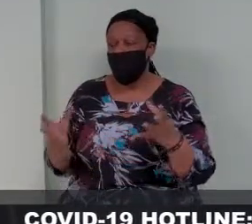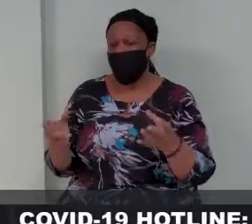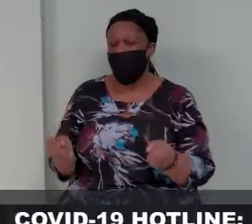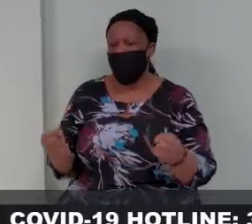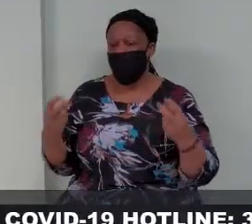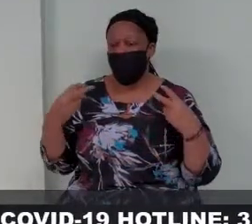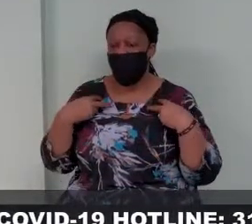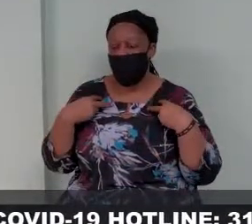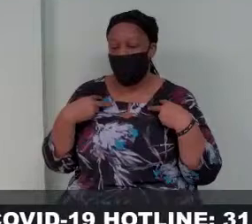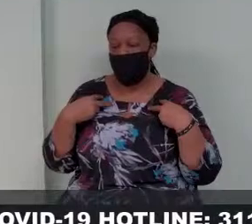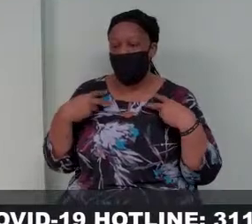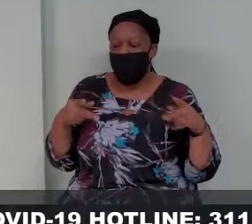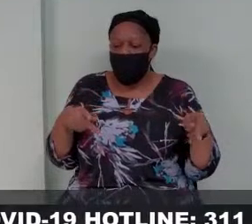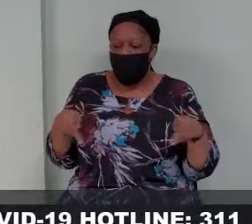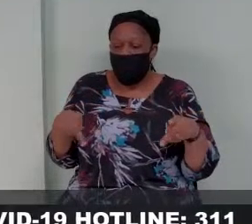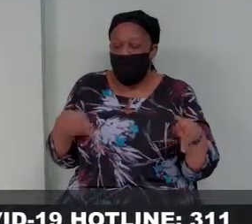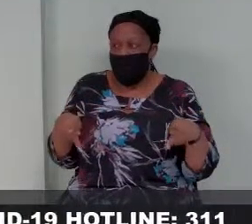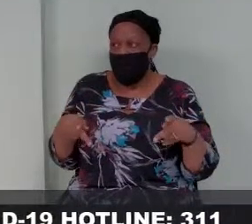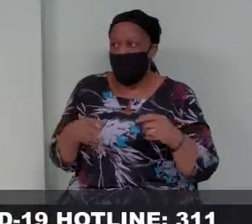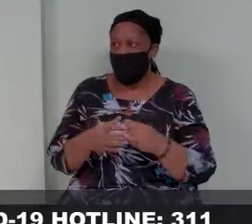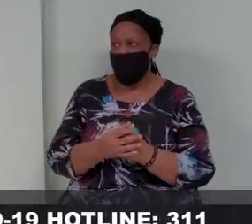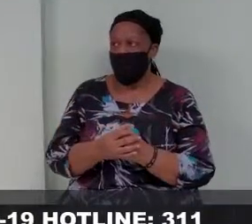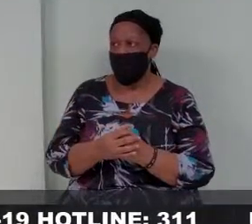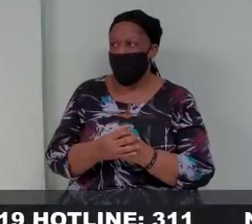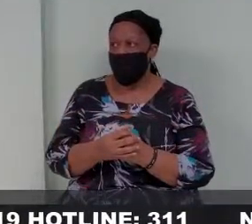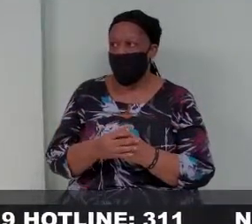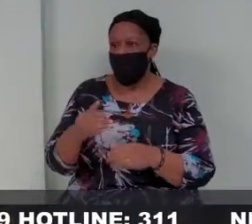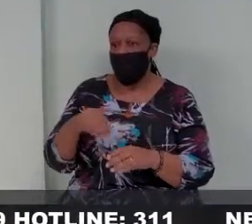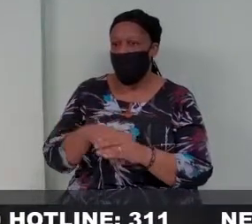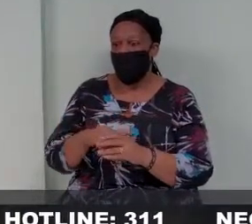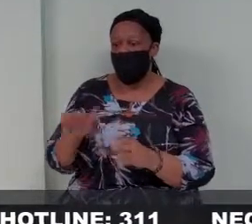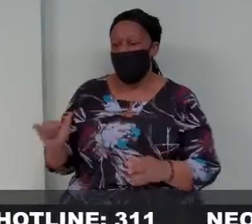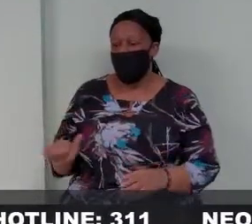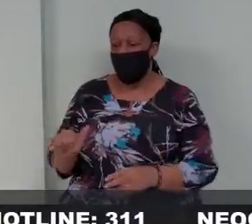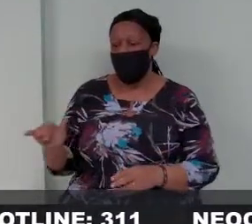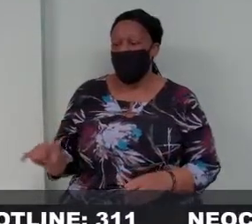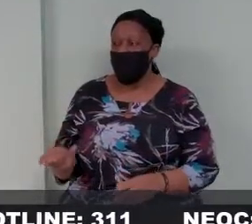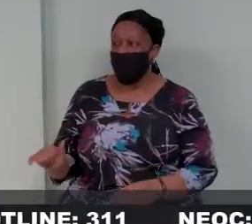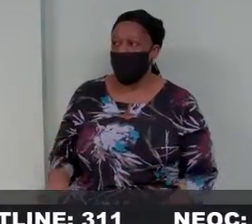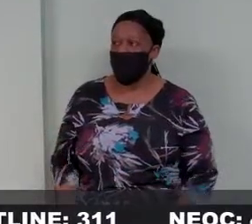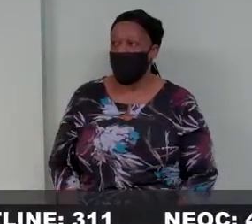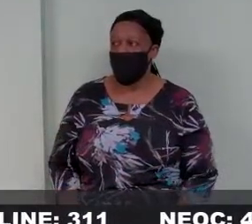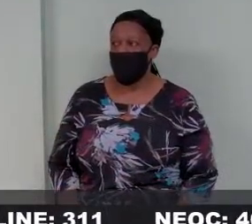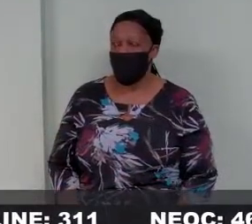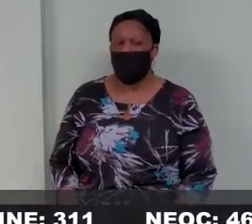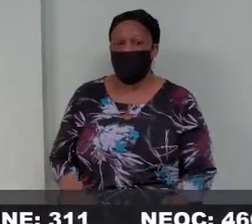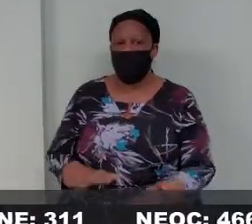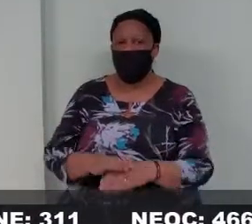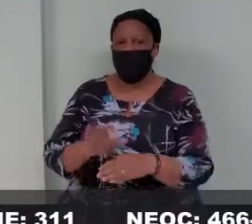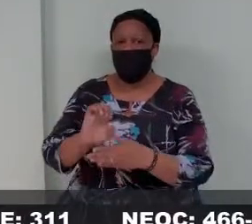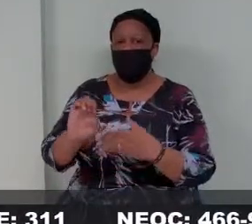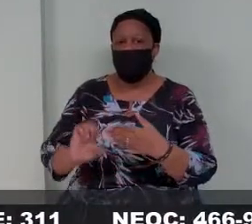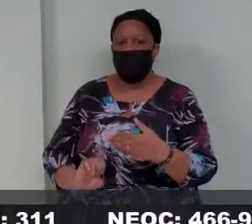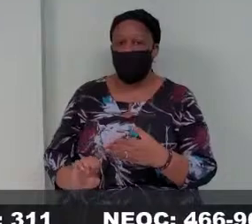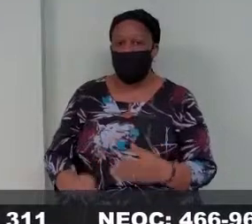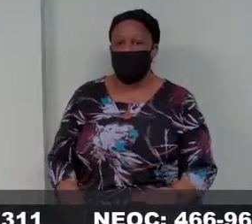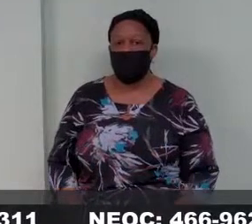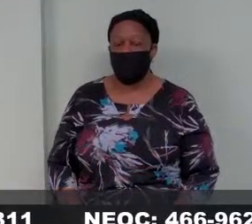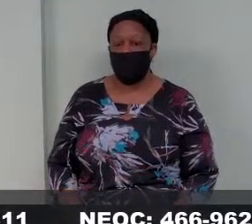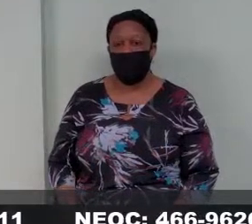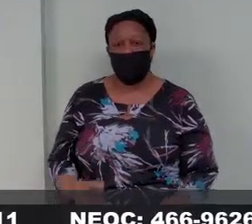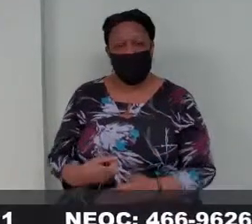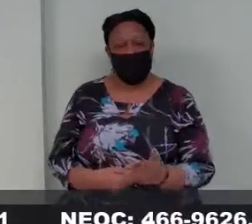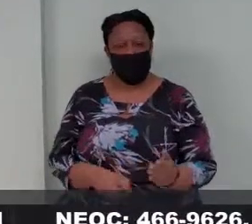get-together in her backyard on the weekend. What does she have to